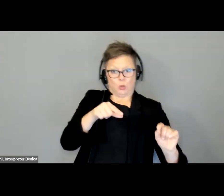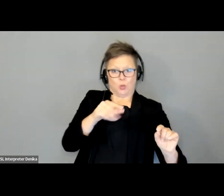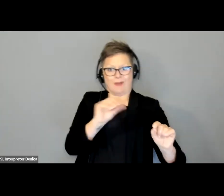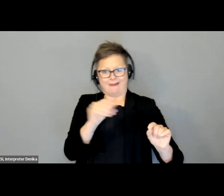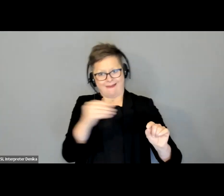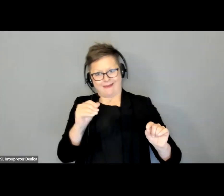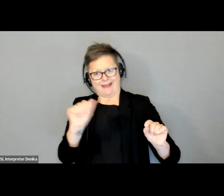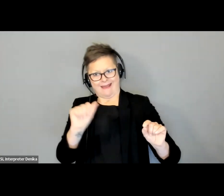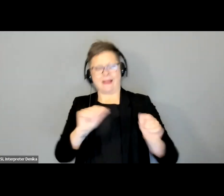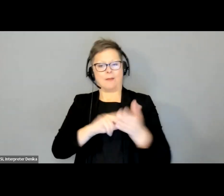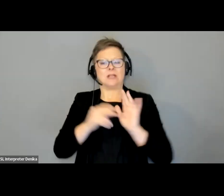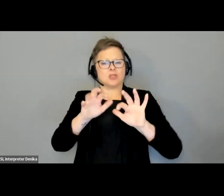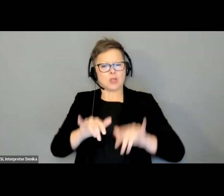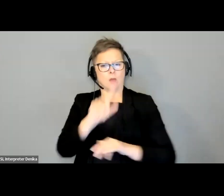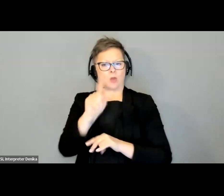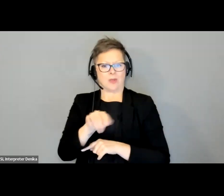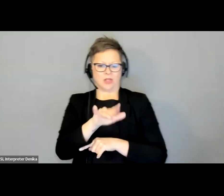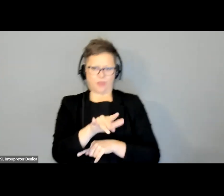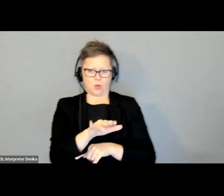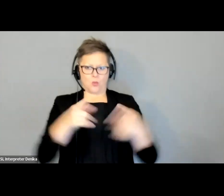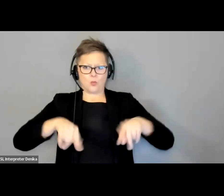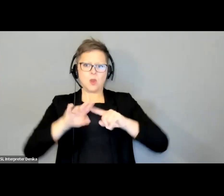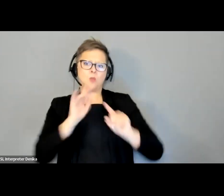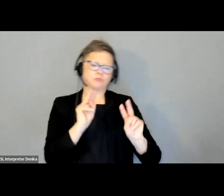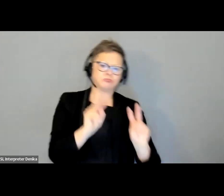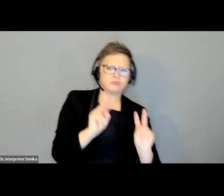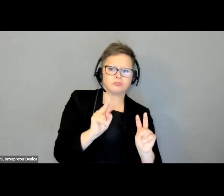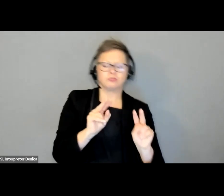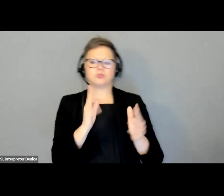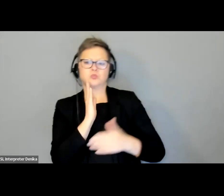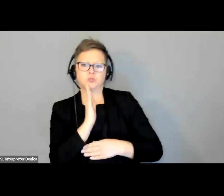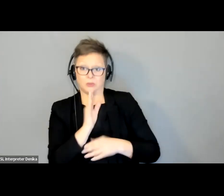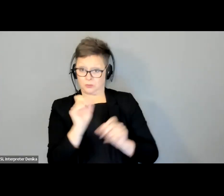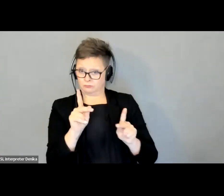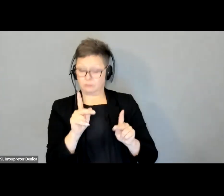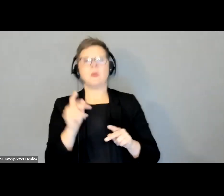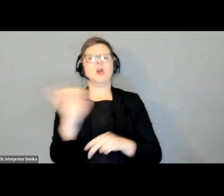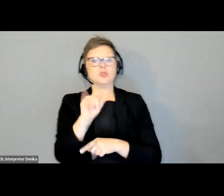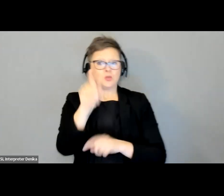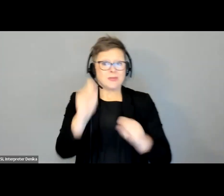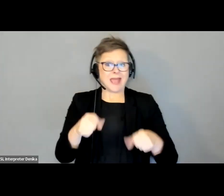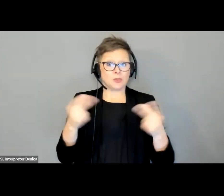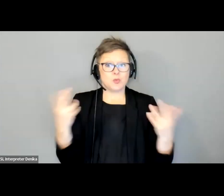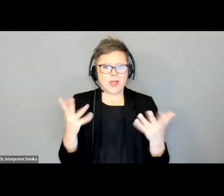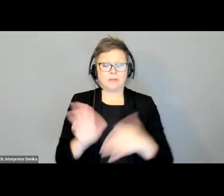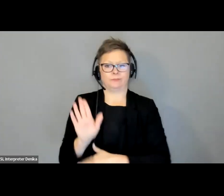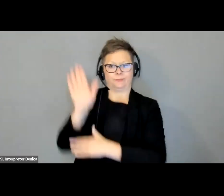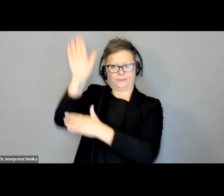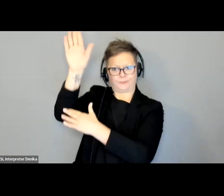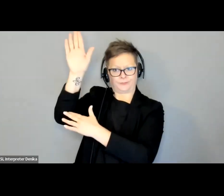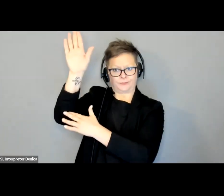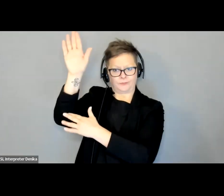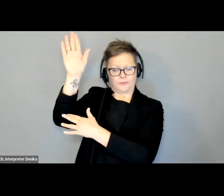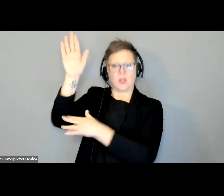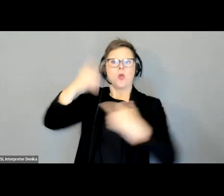be monitored and moderated during the Q&A session. You may also raise your hand in Zoom during the Q&A and we will unmute you